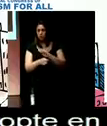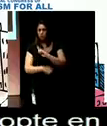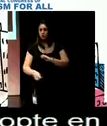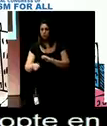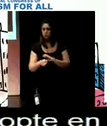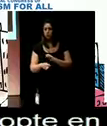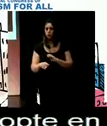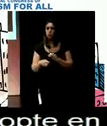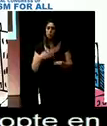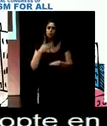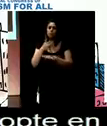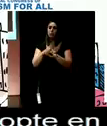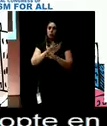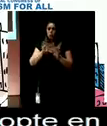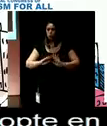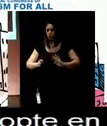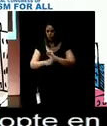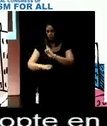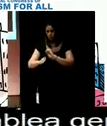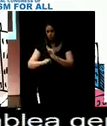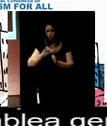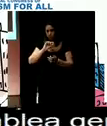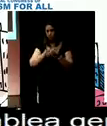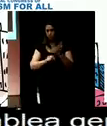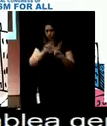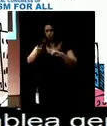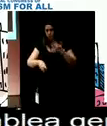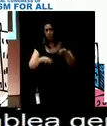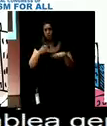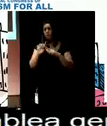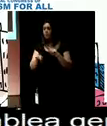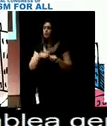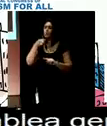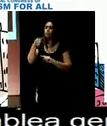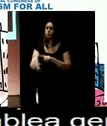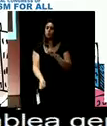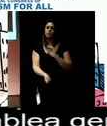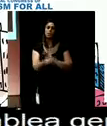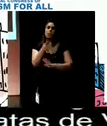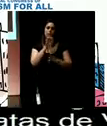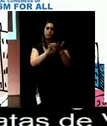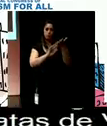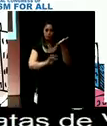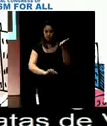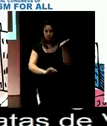in Las Cataratas at the Victoria Falls, and after that it will be disseminated